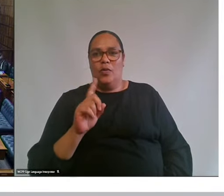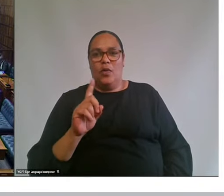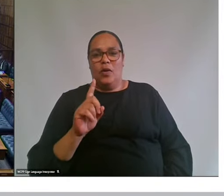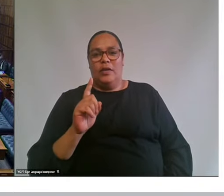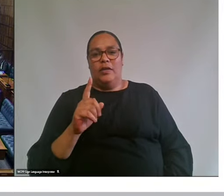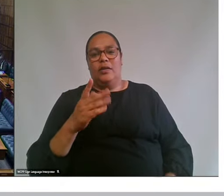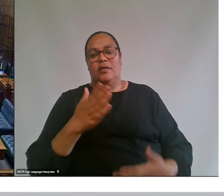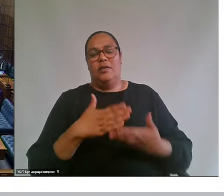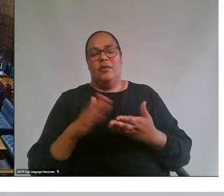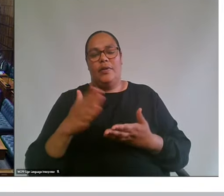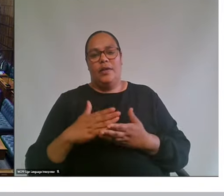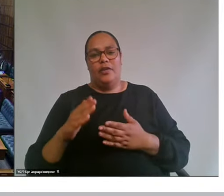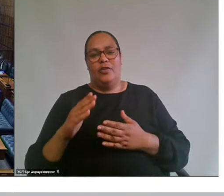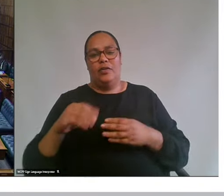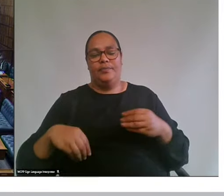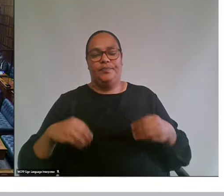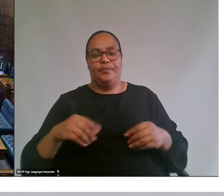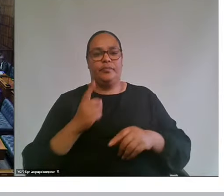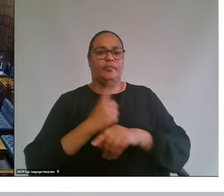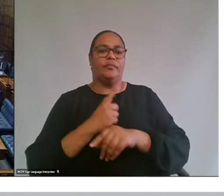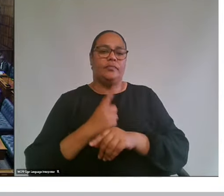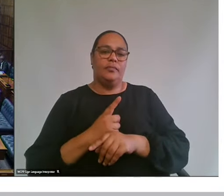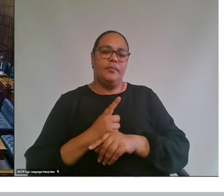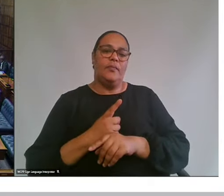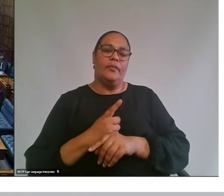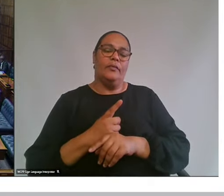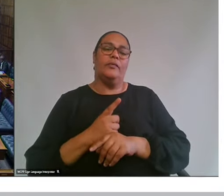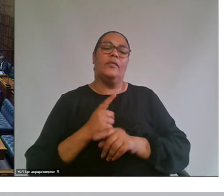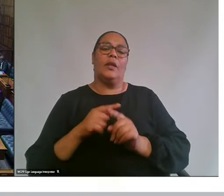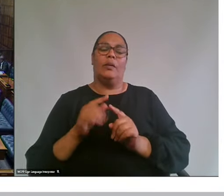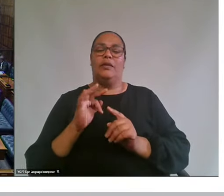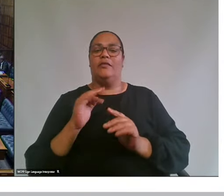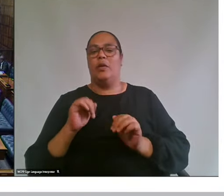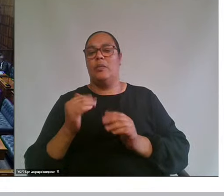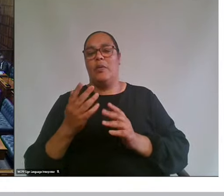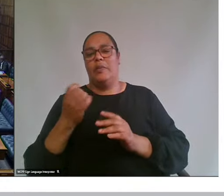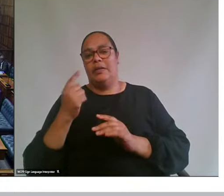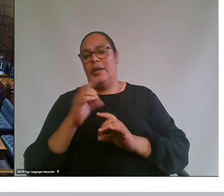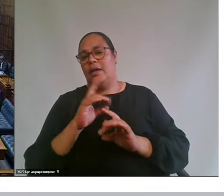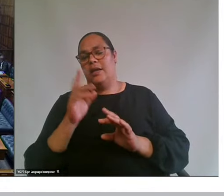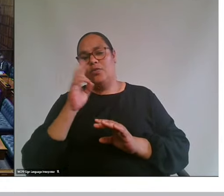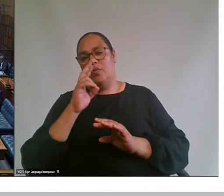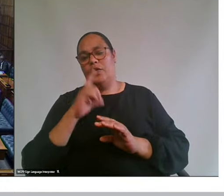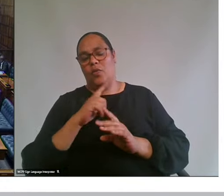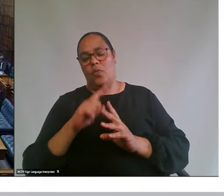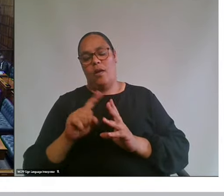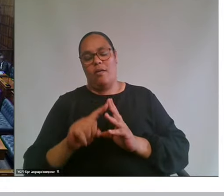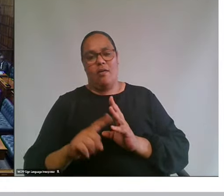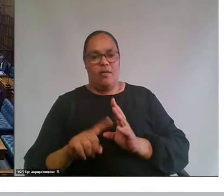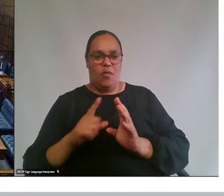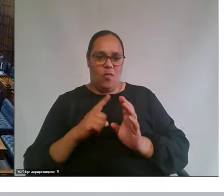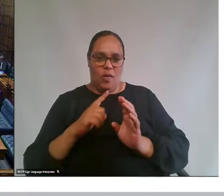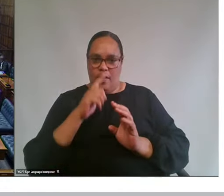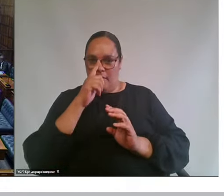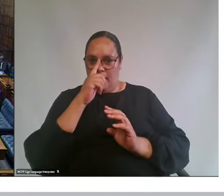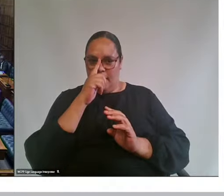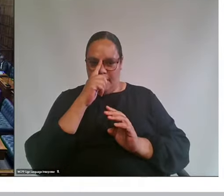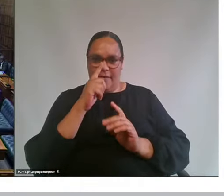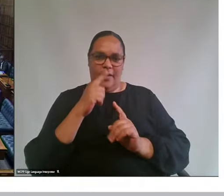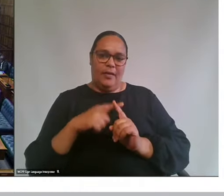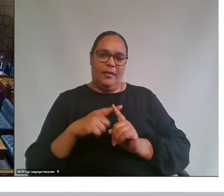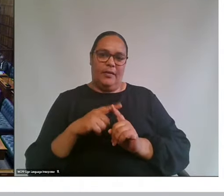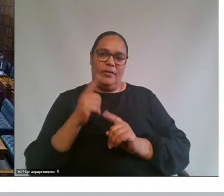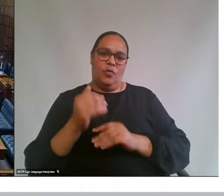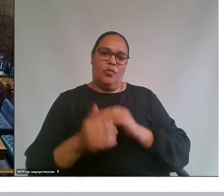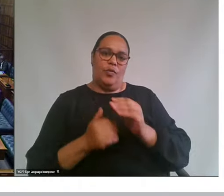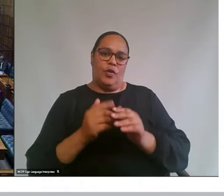terminations misconduct and disciplinary action um if it's possible to understand what were the reasons behind that um and the